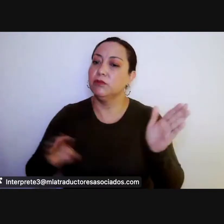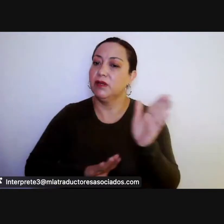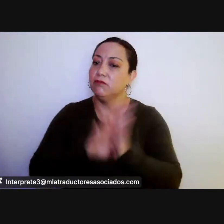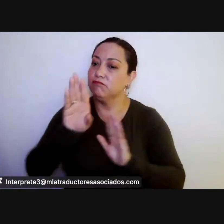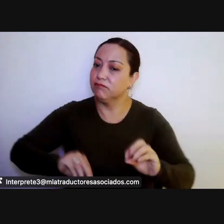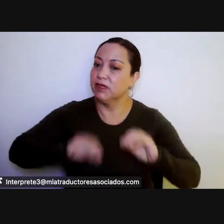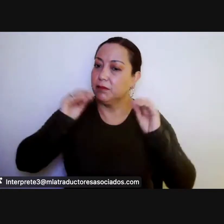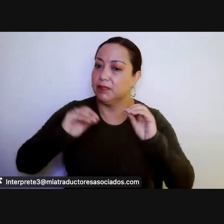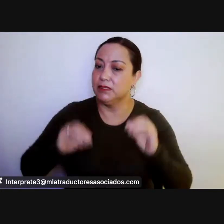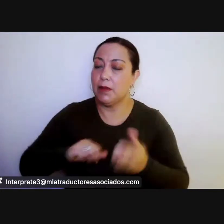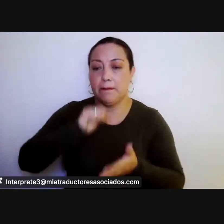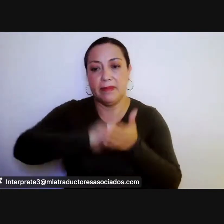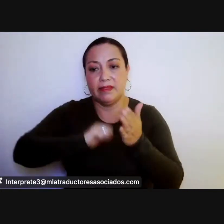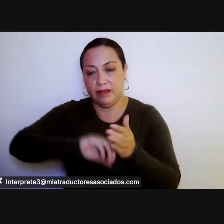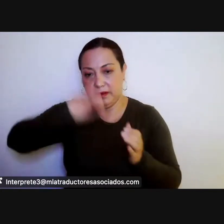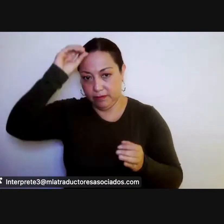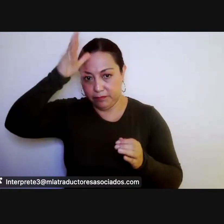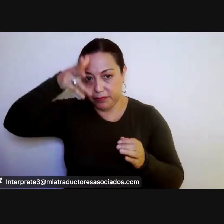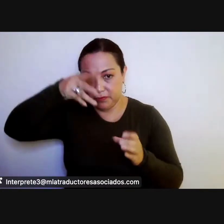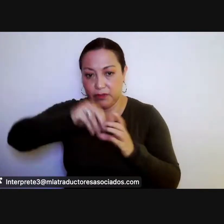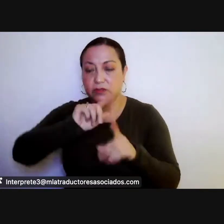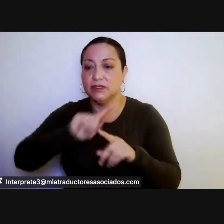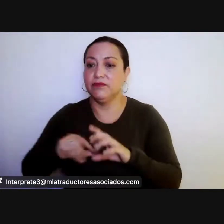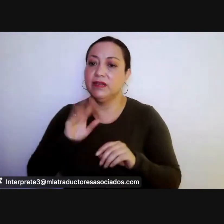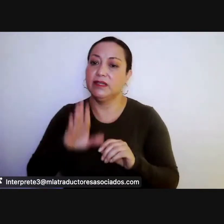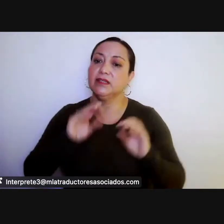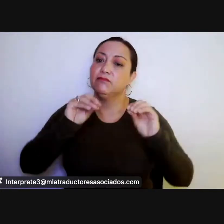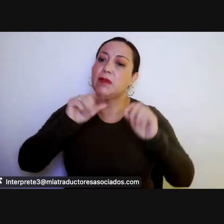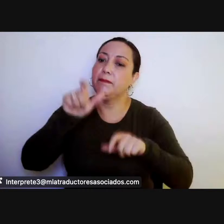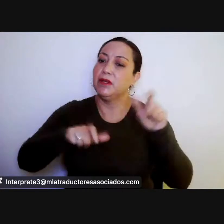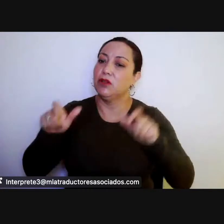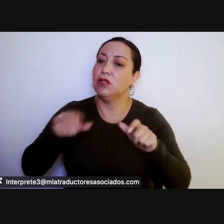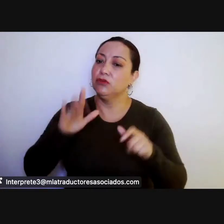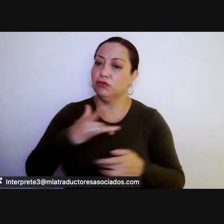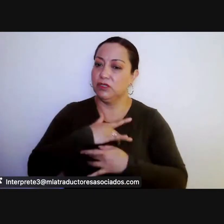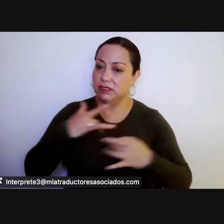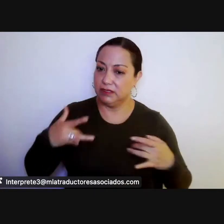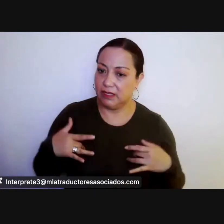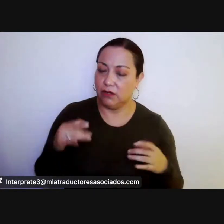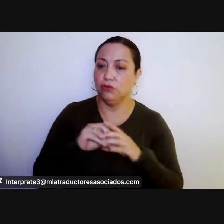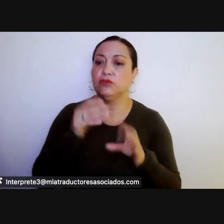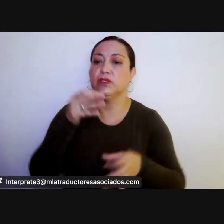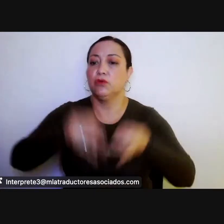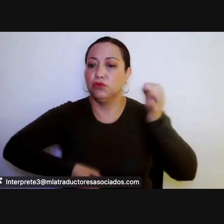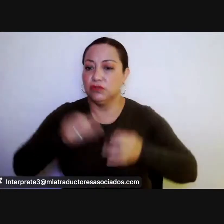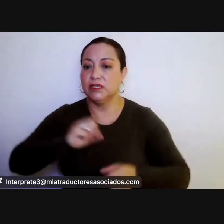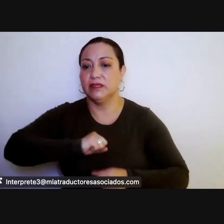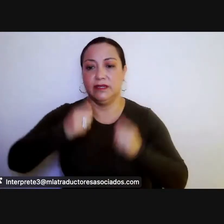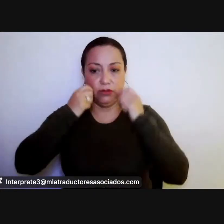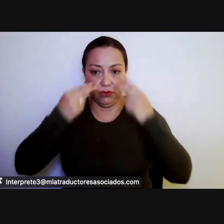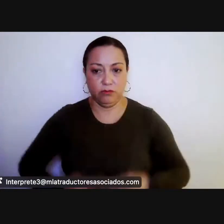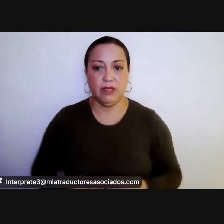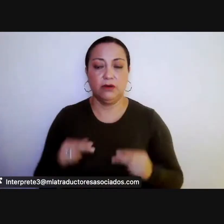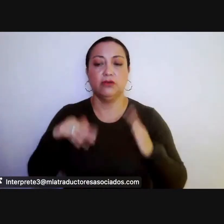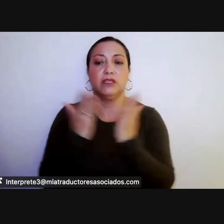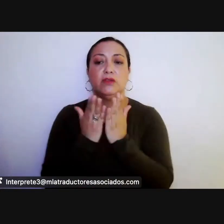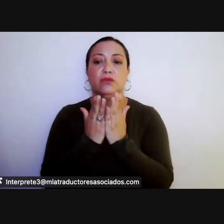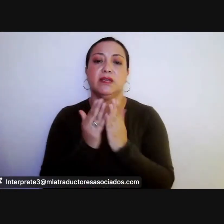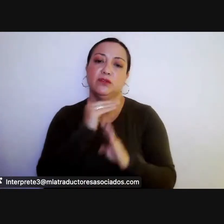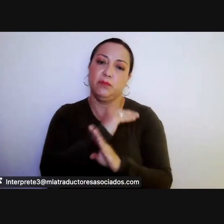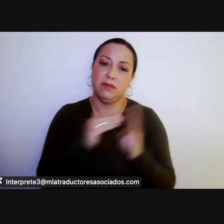methodologies for training, uh, programs for health, justice, human rights,